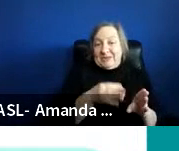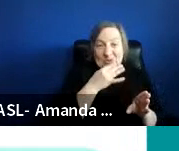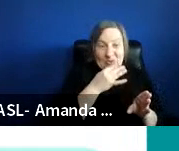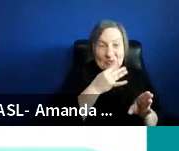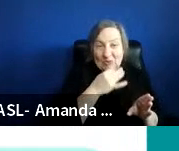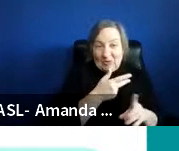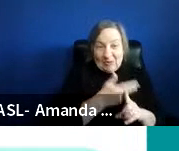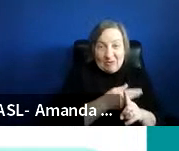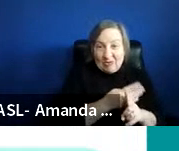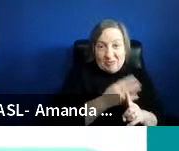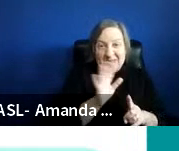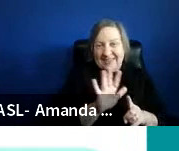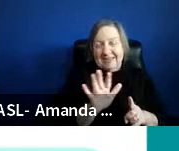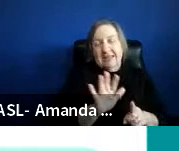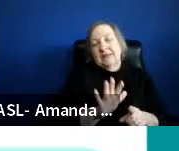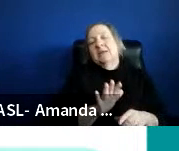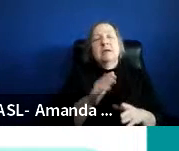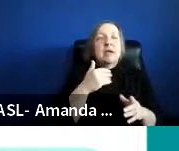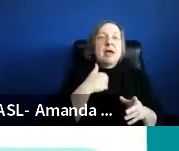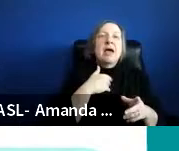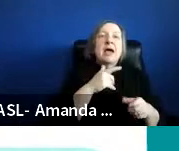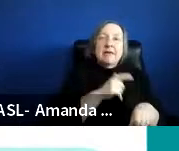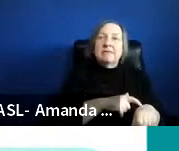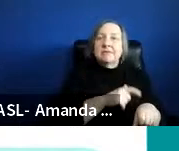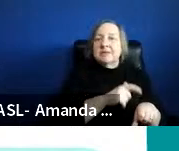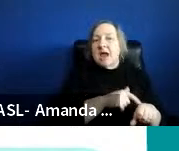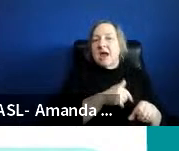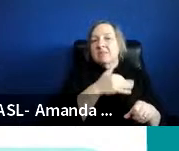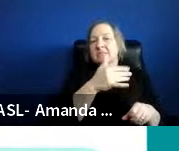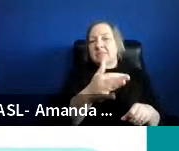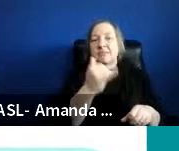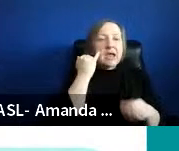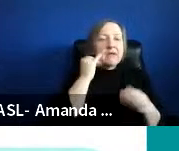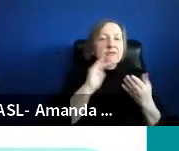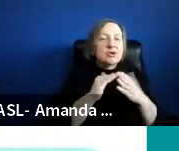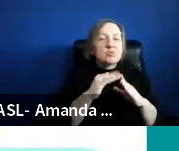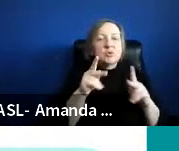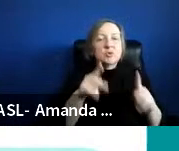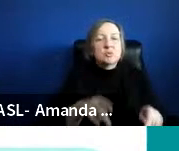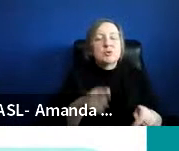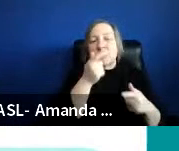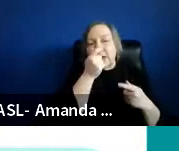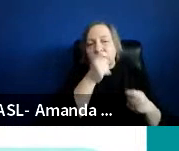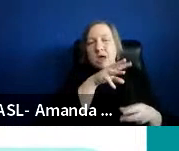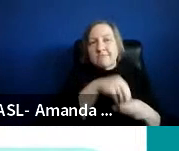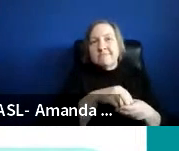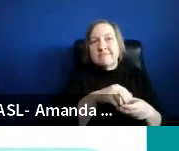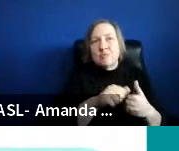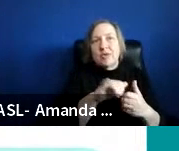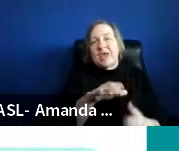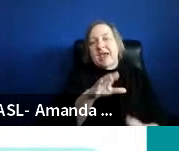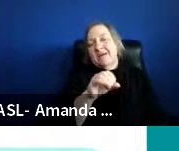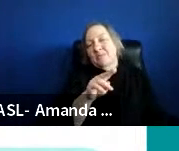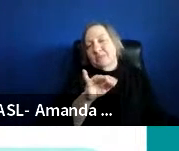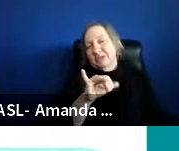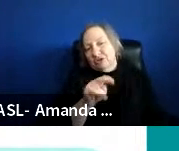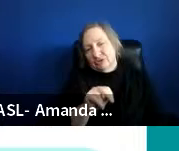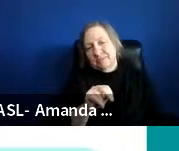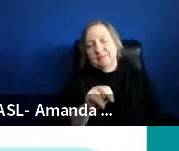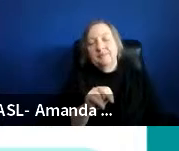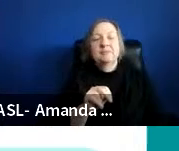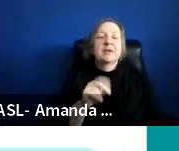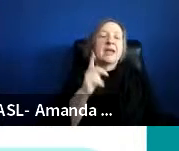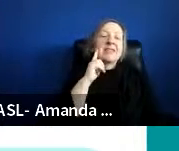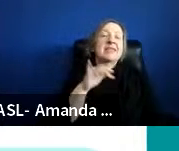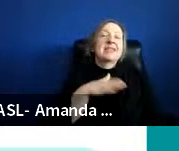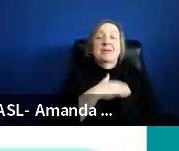so there is some time if you're a community member and you're interested in engaging with the commission. So I believe that's